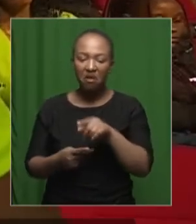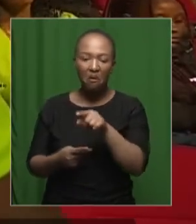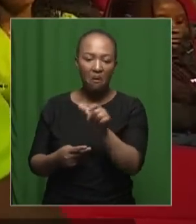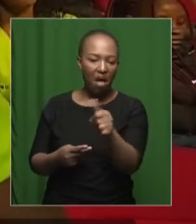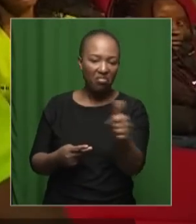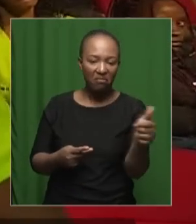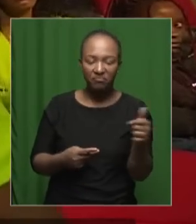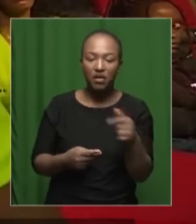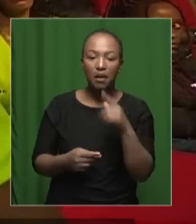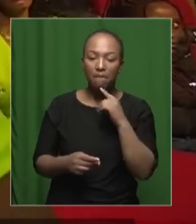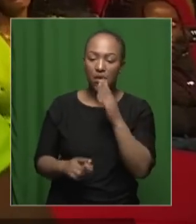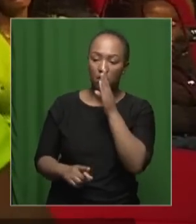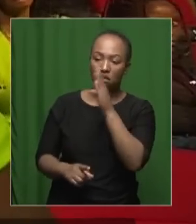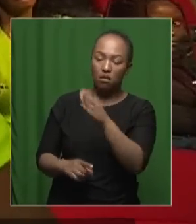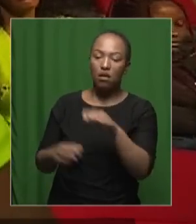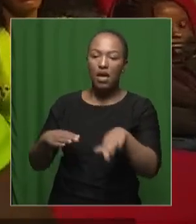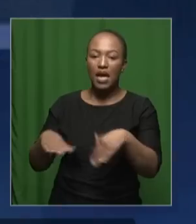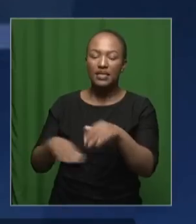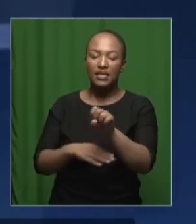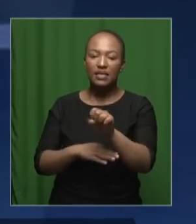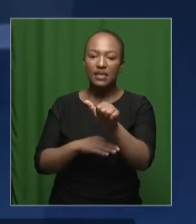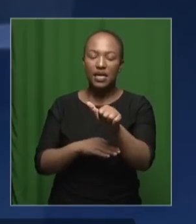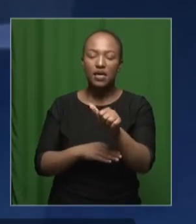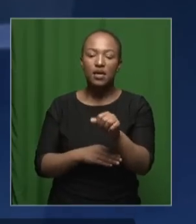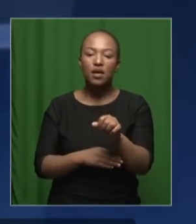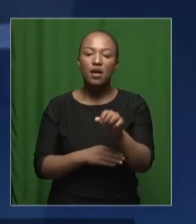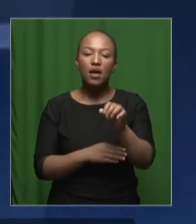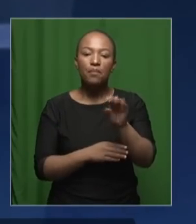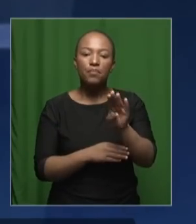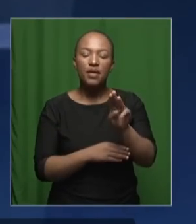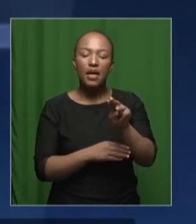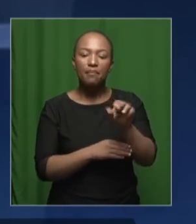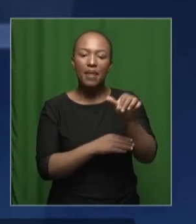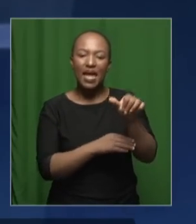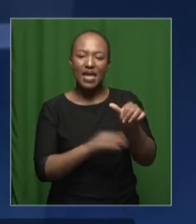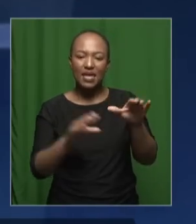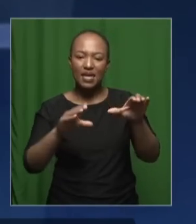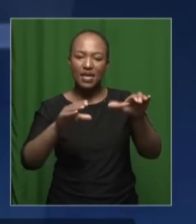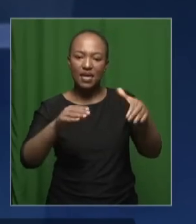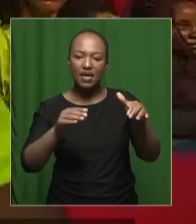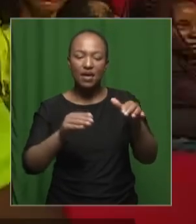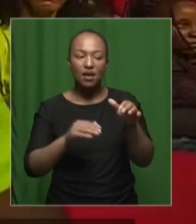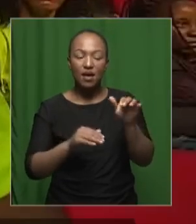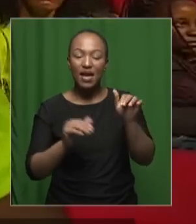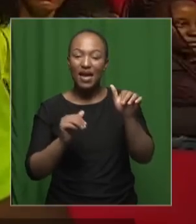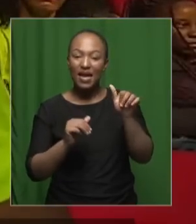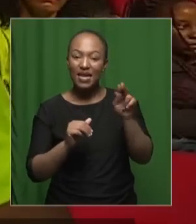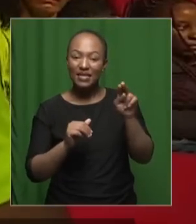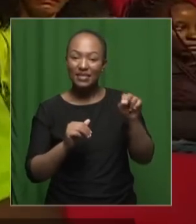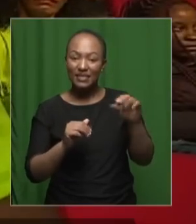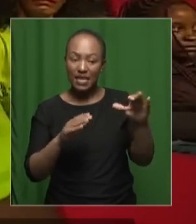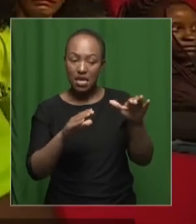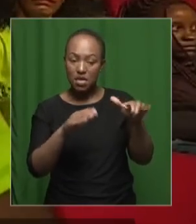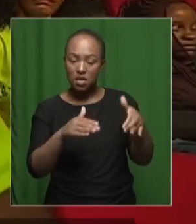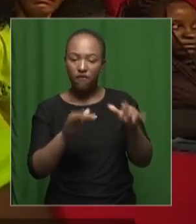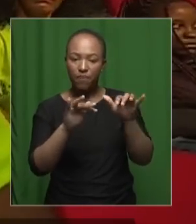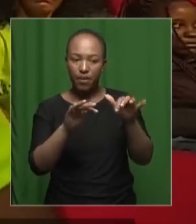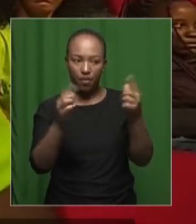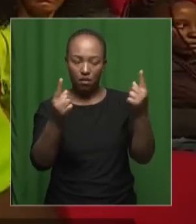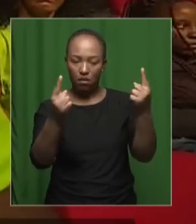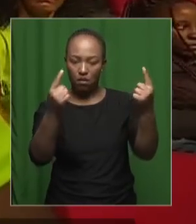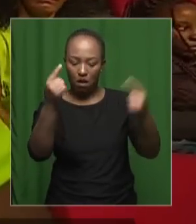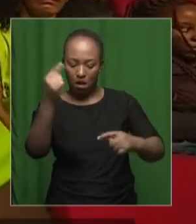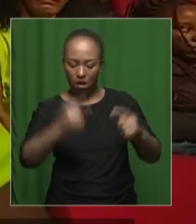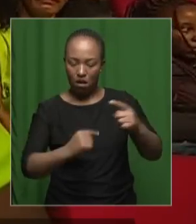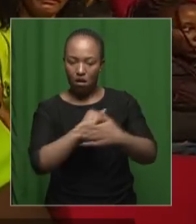correcting the failure of BMA and ANC around the issue of immigration? We have, we have people